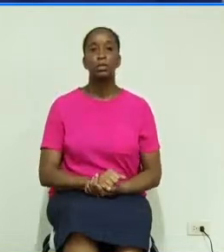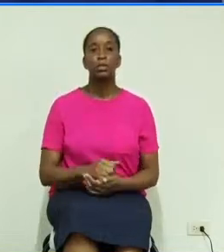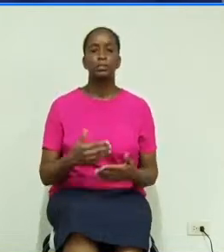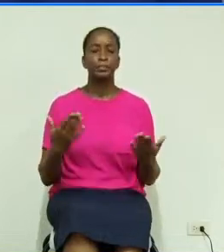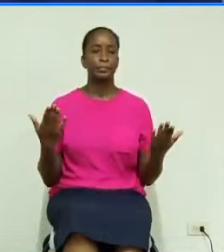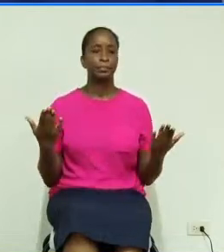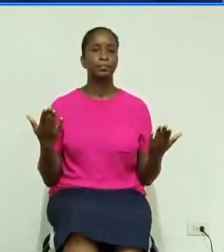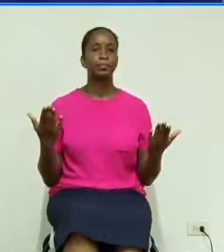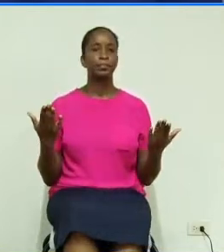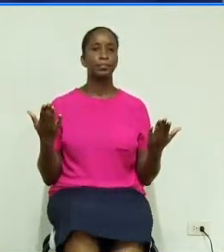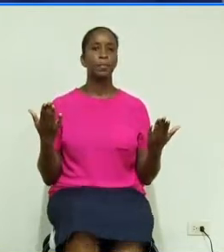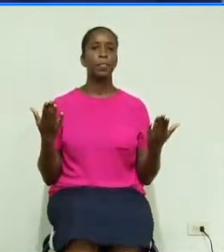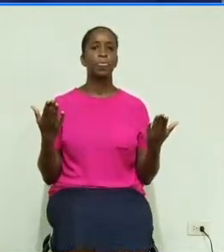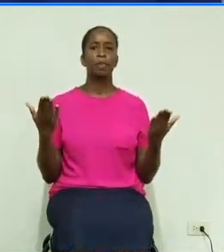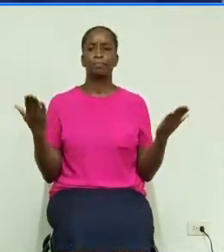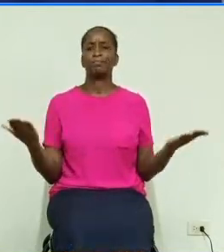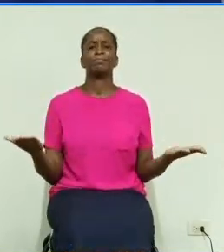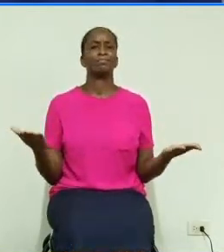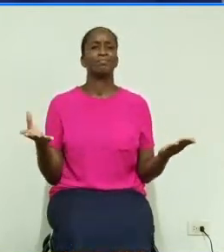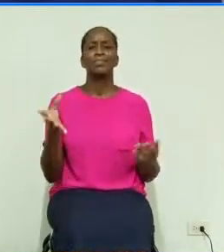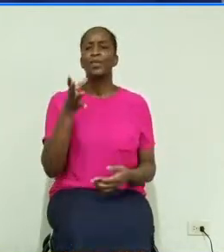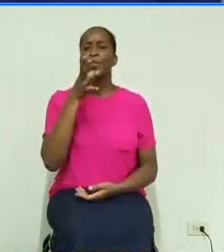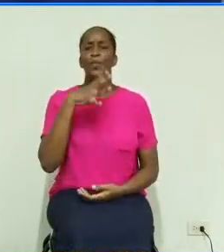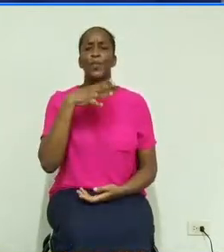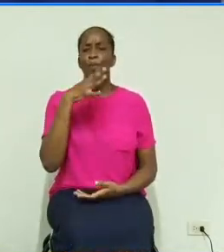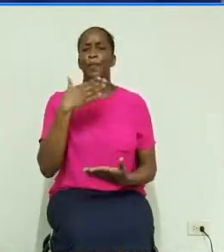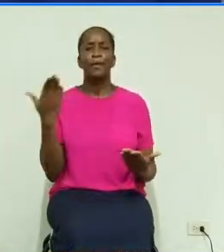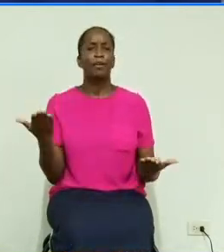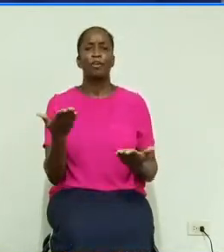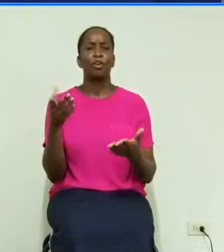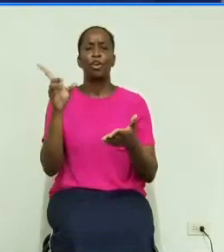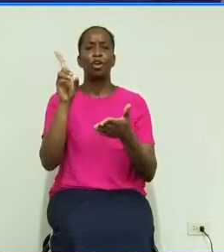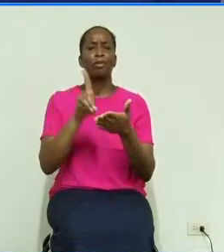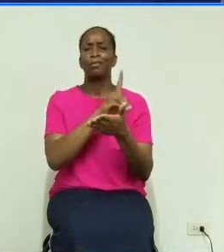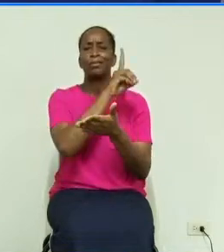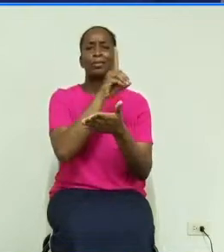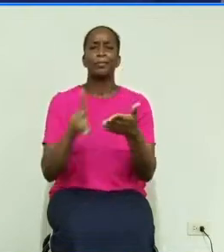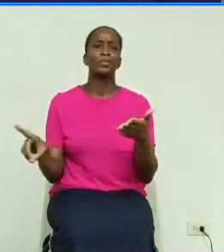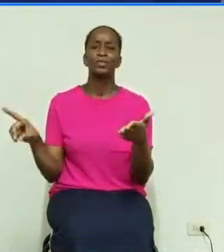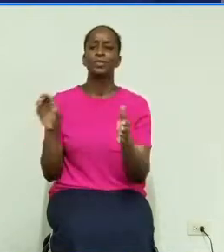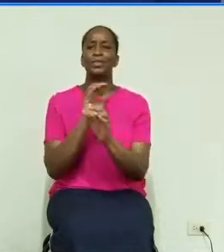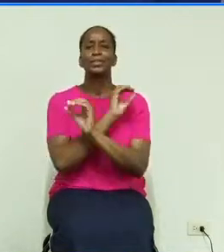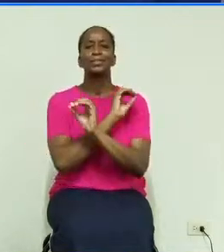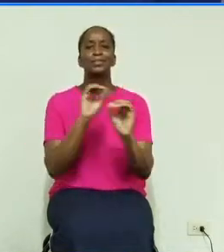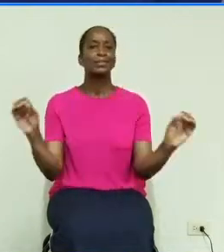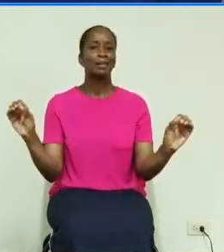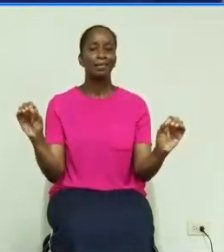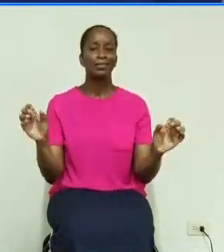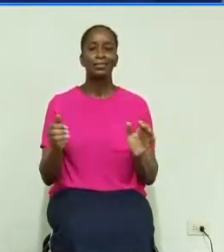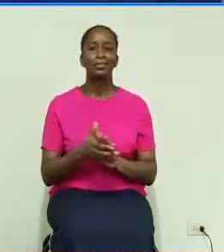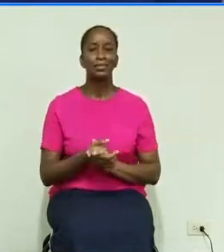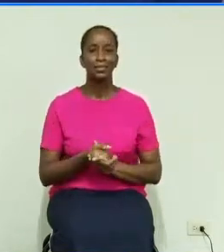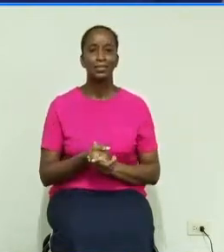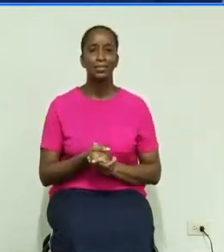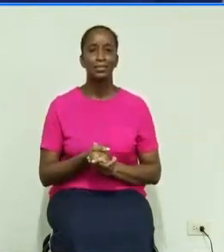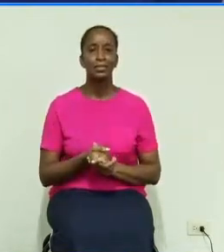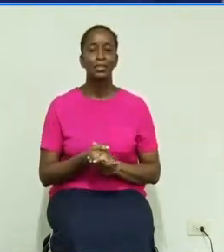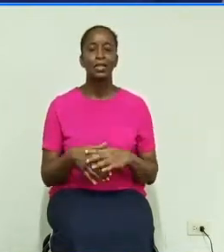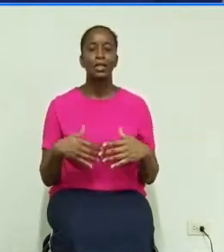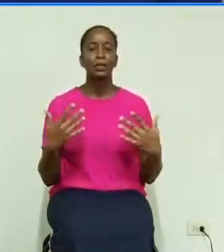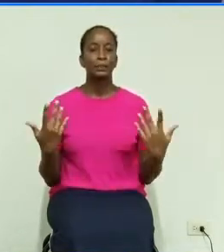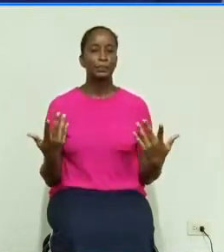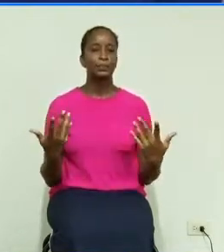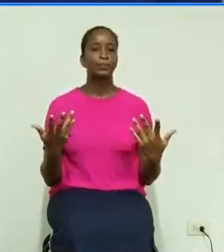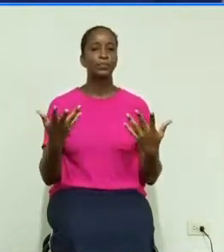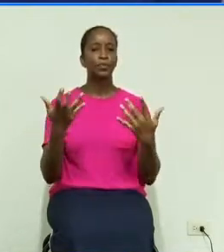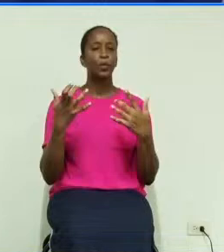in Barbados. What are you all talking about? What protection can we get? And I'm not going to read this verbatim,